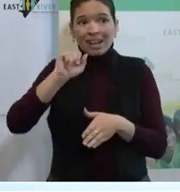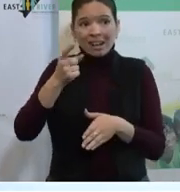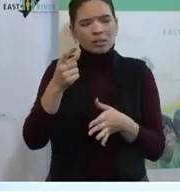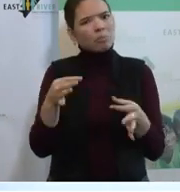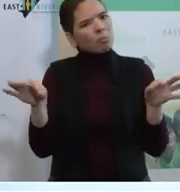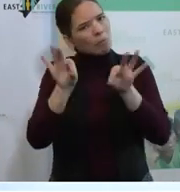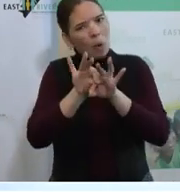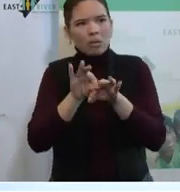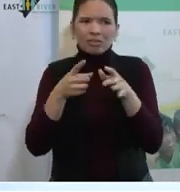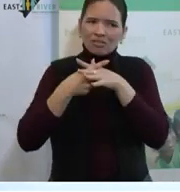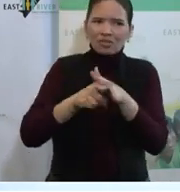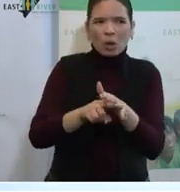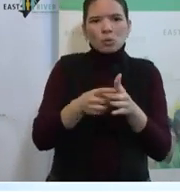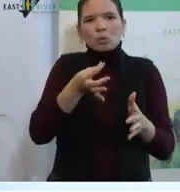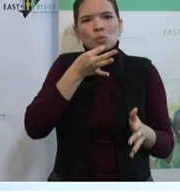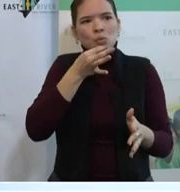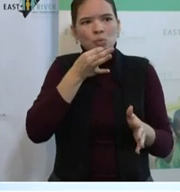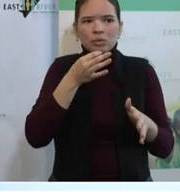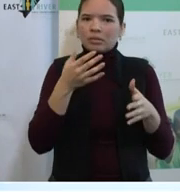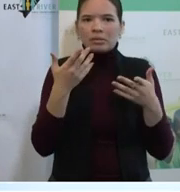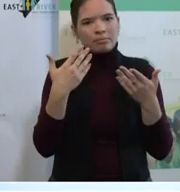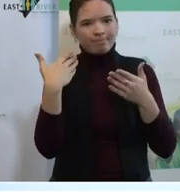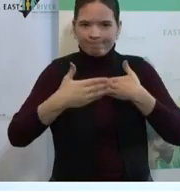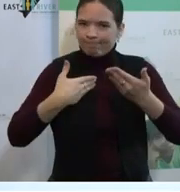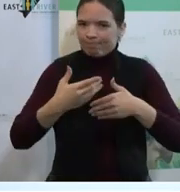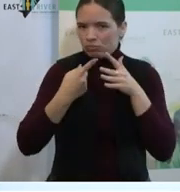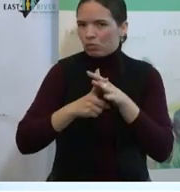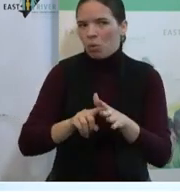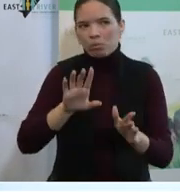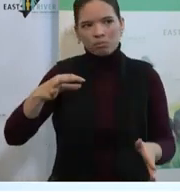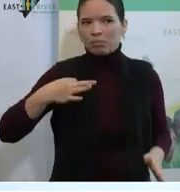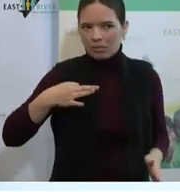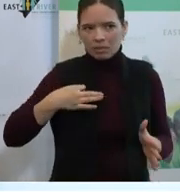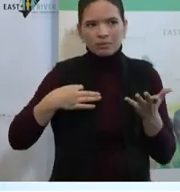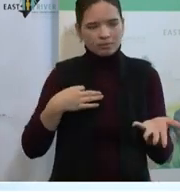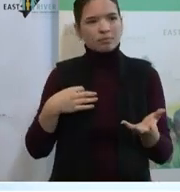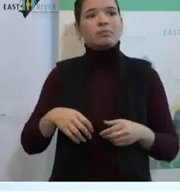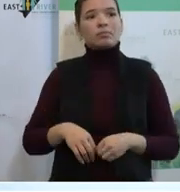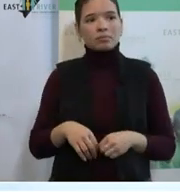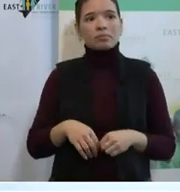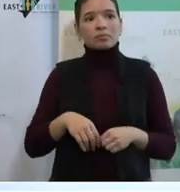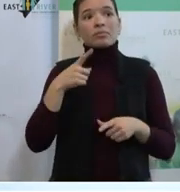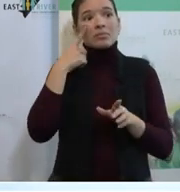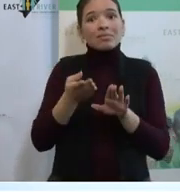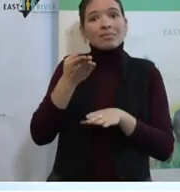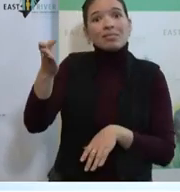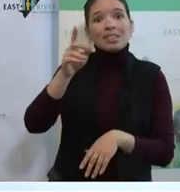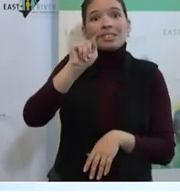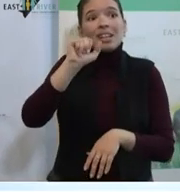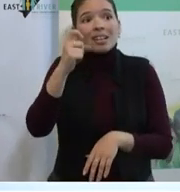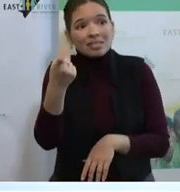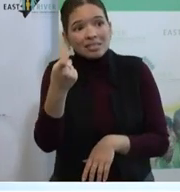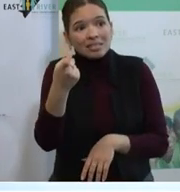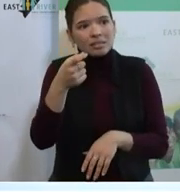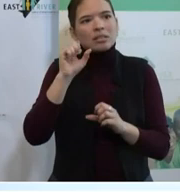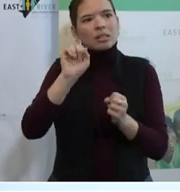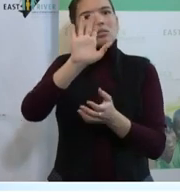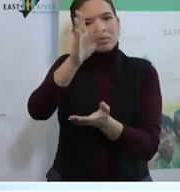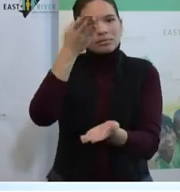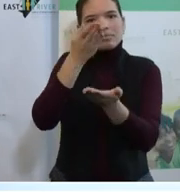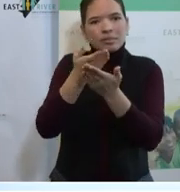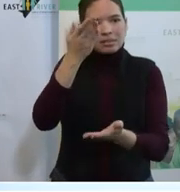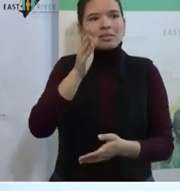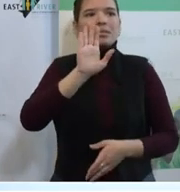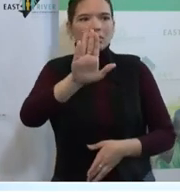your protection, the volunteers are required to verify your identity. So you do have to have valid photo ID and social security cards for everyone on